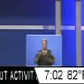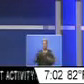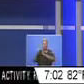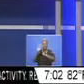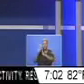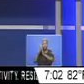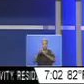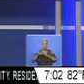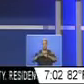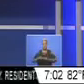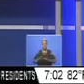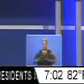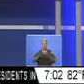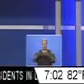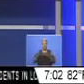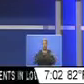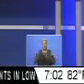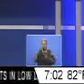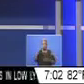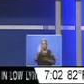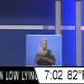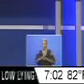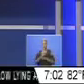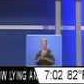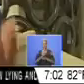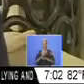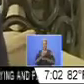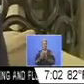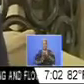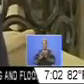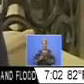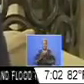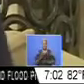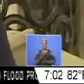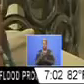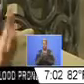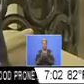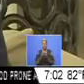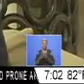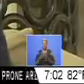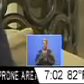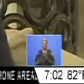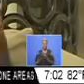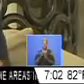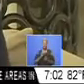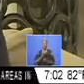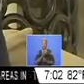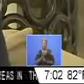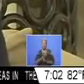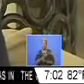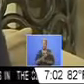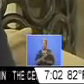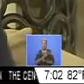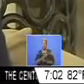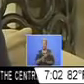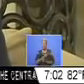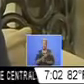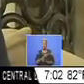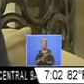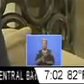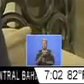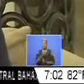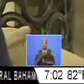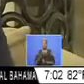Bahamas remains open for business. If they truly wanted to help us, yes, all the resources and the help that we got is